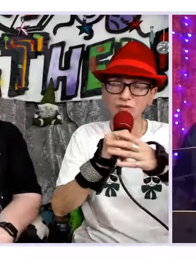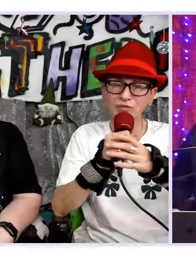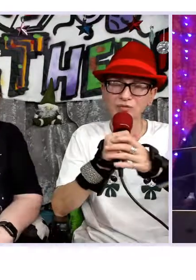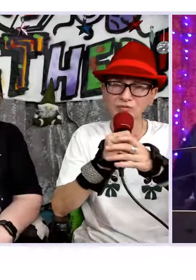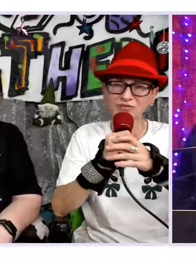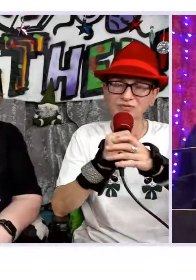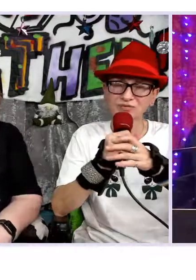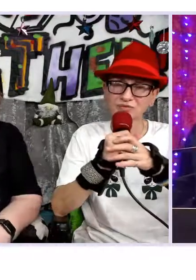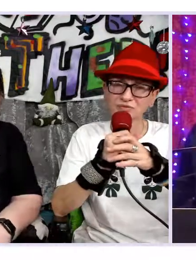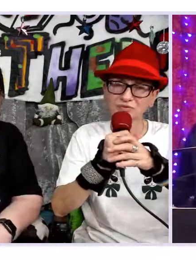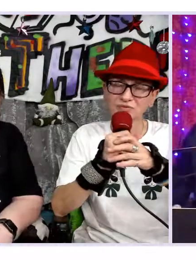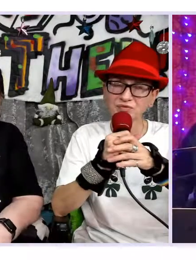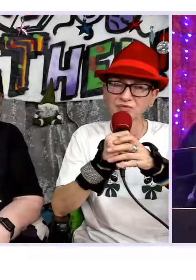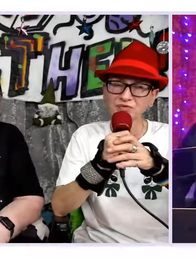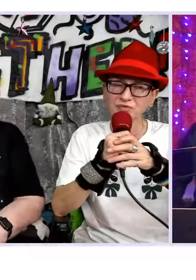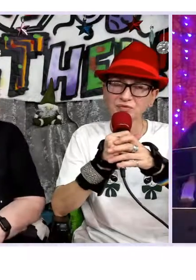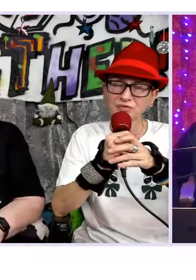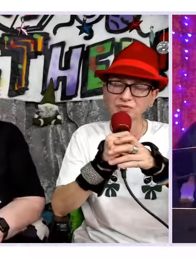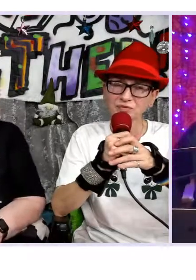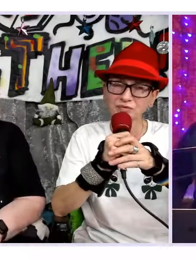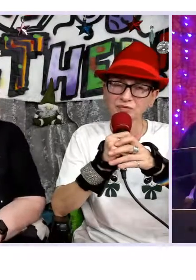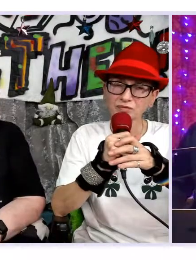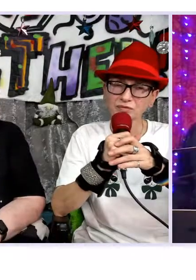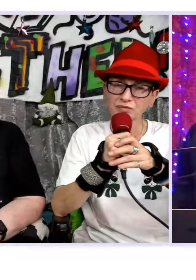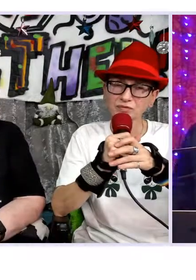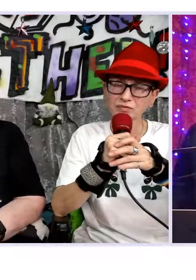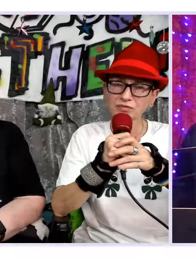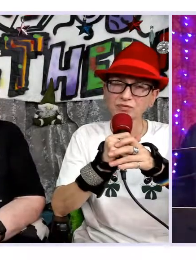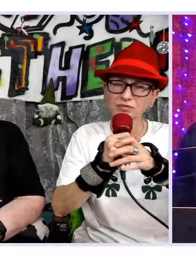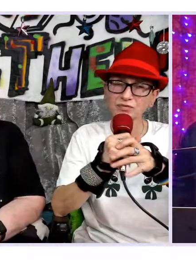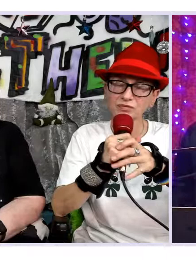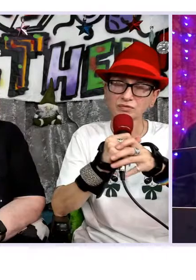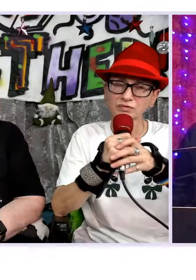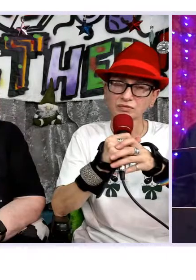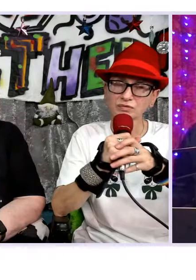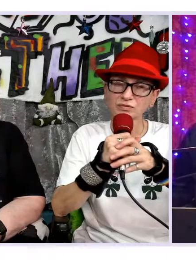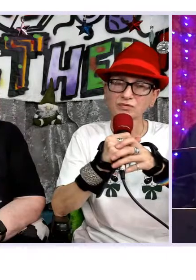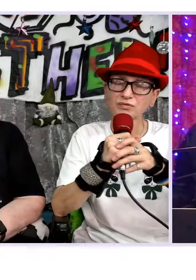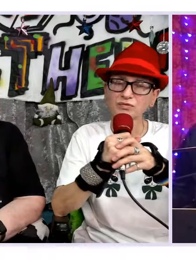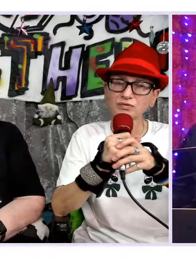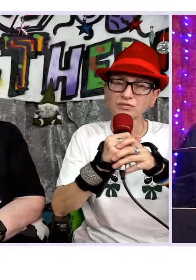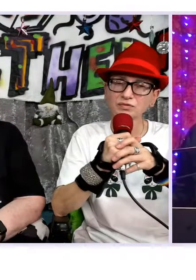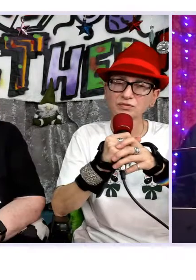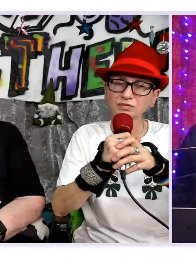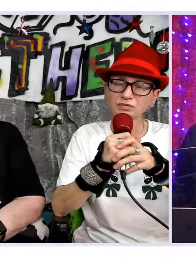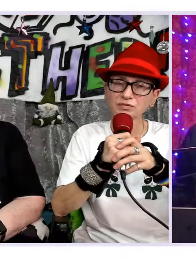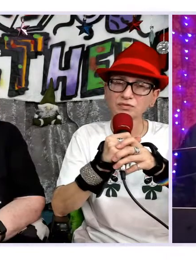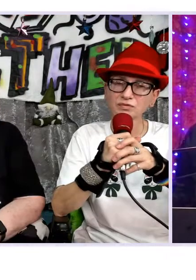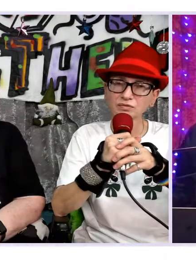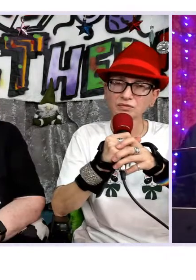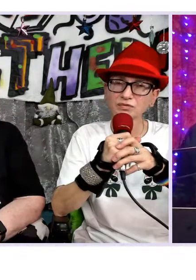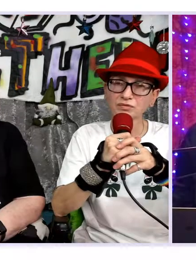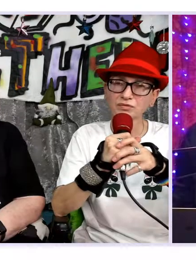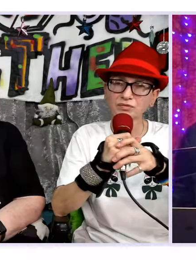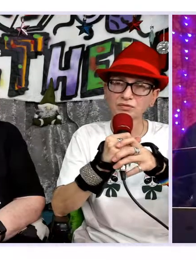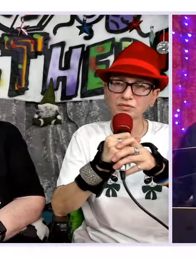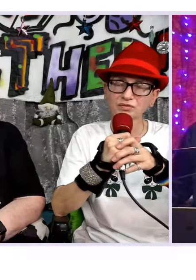Oh, yes. So it was a piece, the work that we actually showed